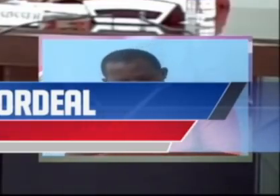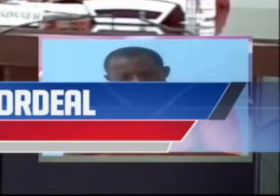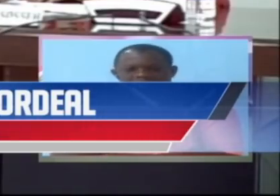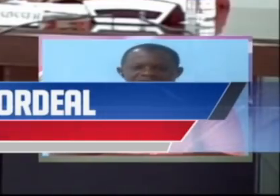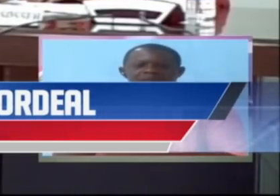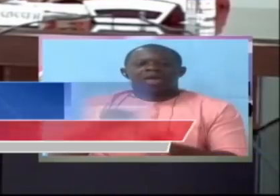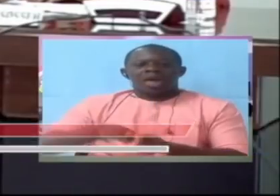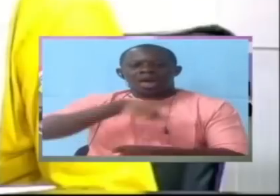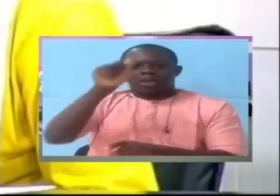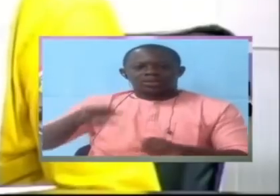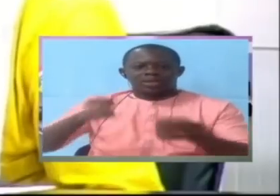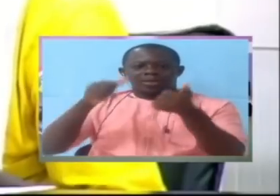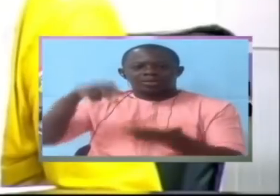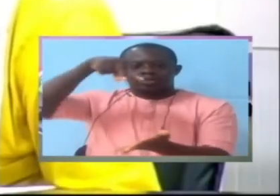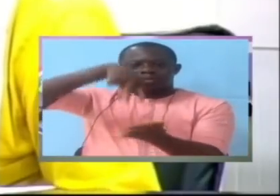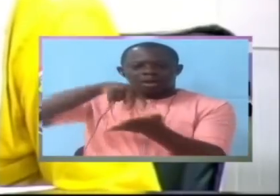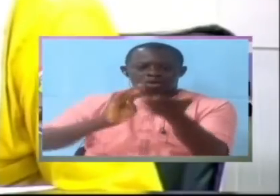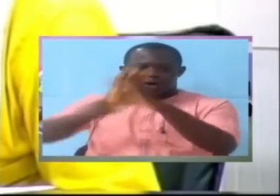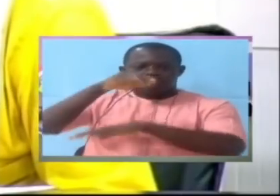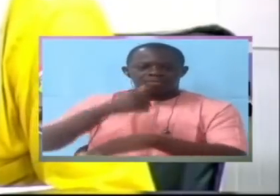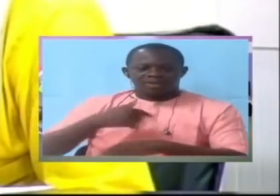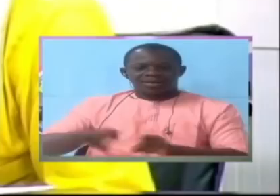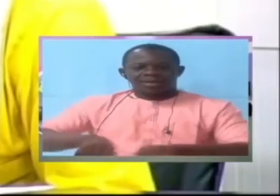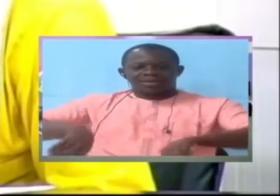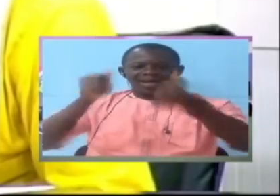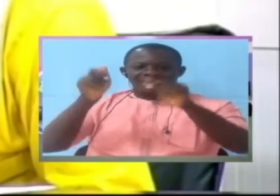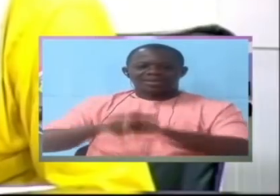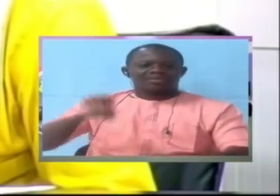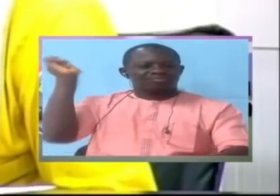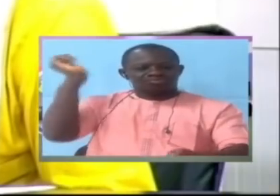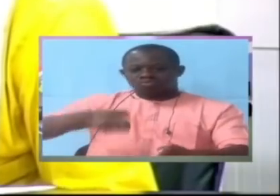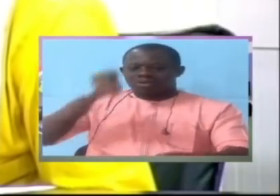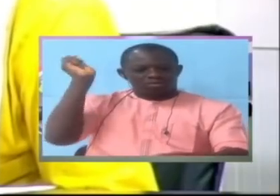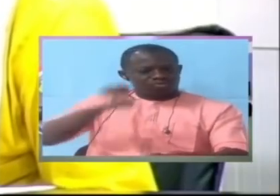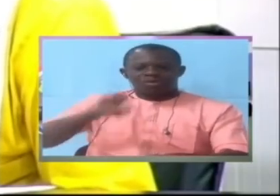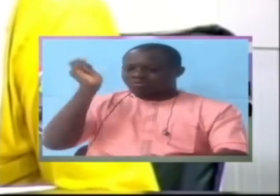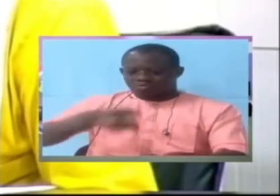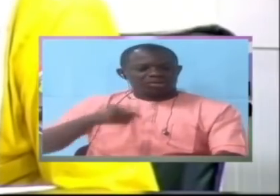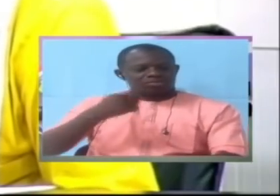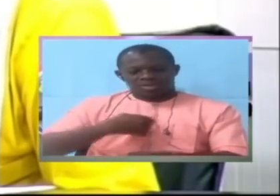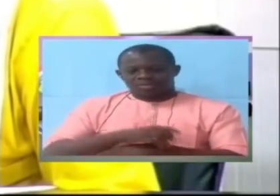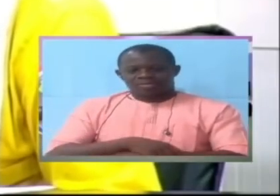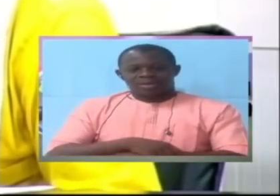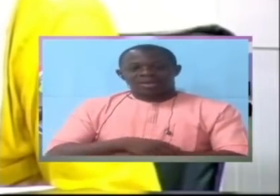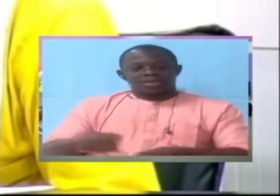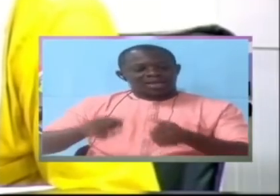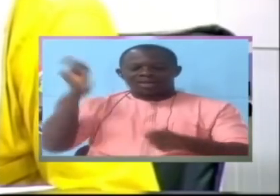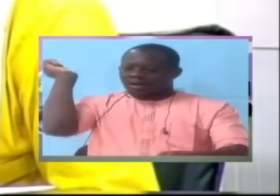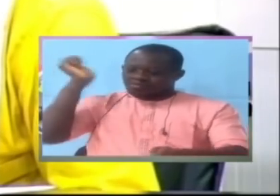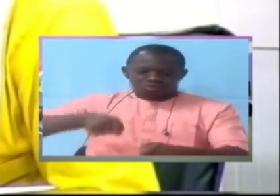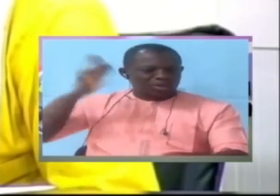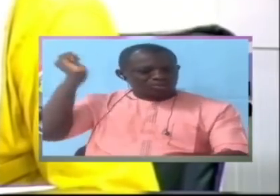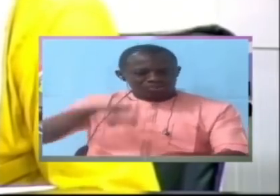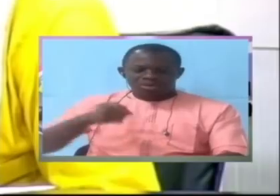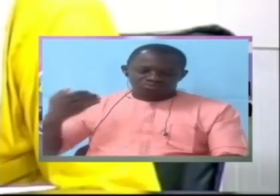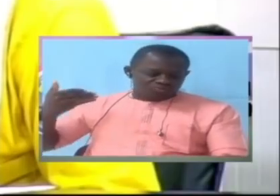And they came and stood over me. And they were beating me. They beat me up